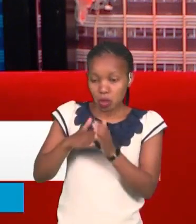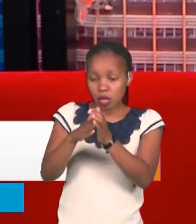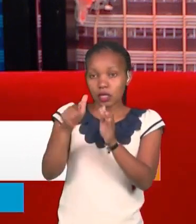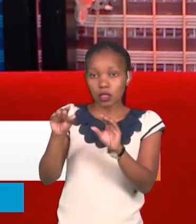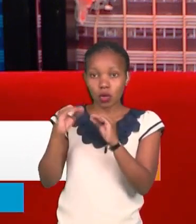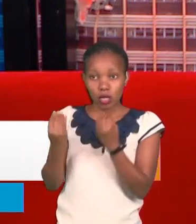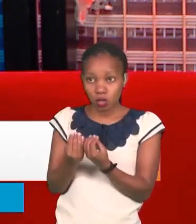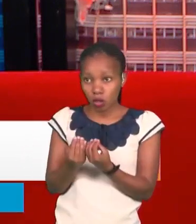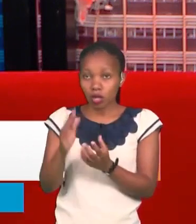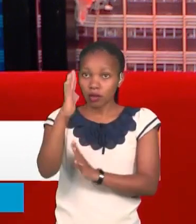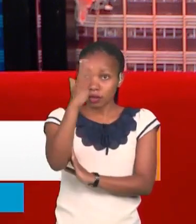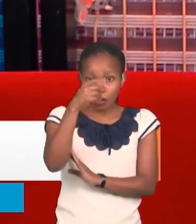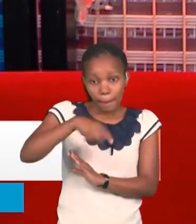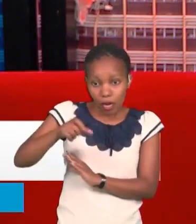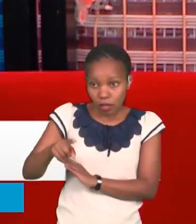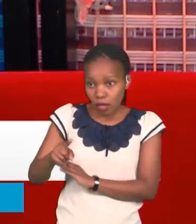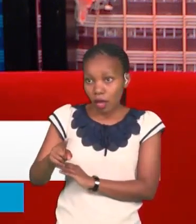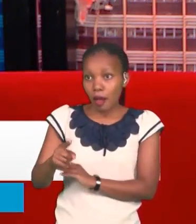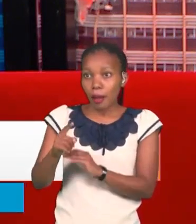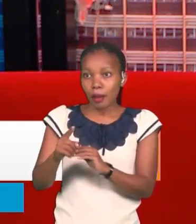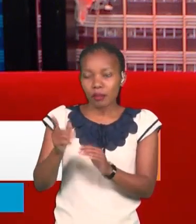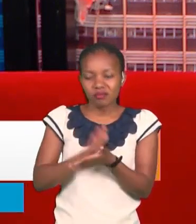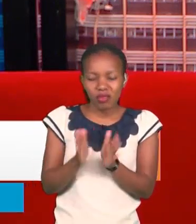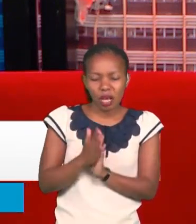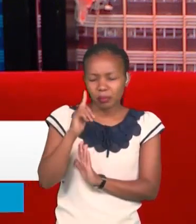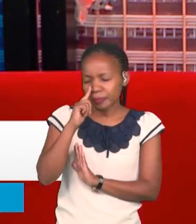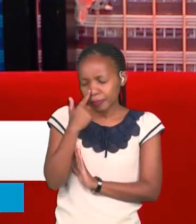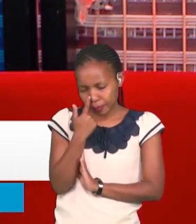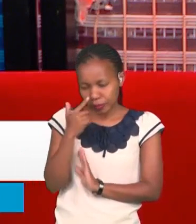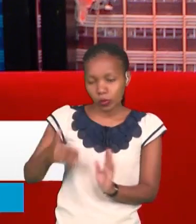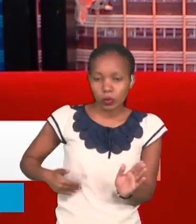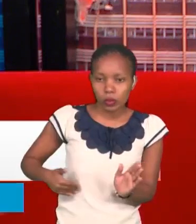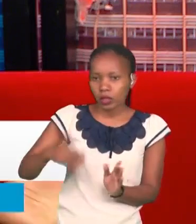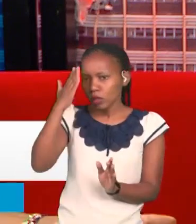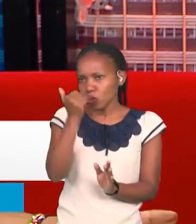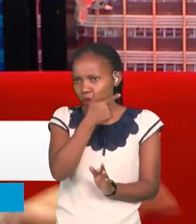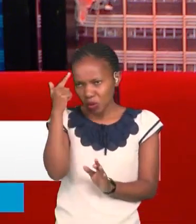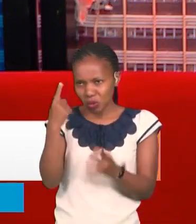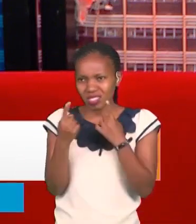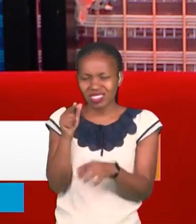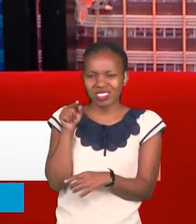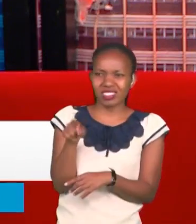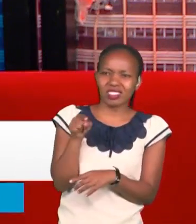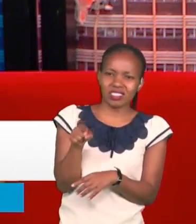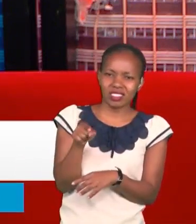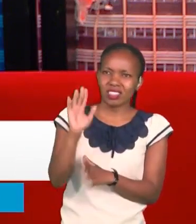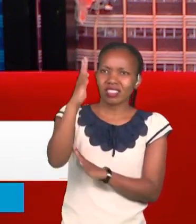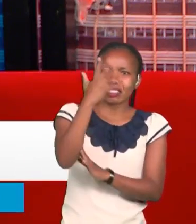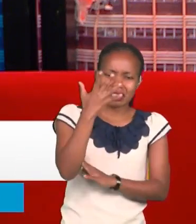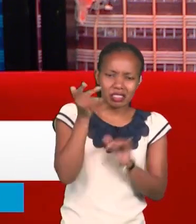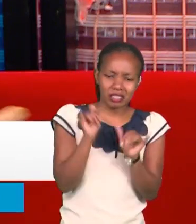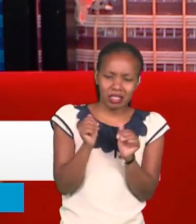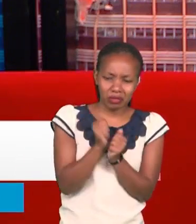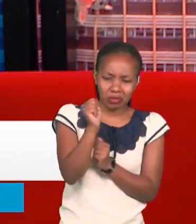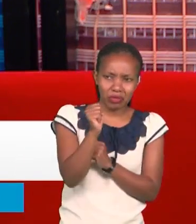tree planting can be very boring to youths, because they see No, this tree will take me 15 years, and you know most